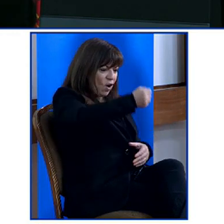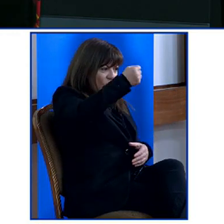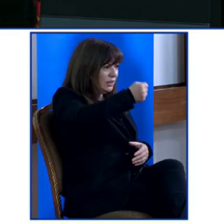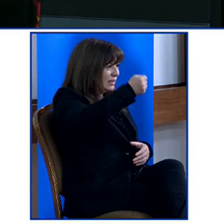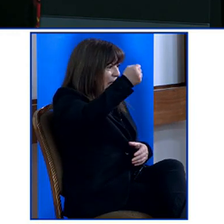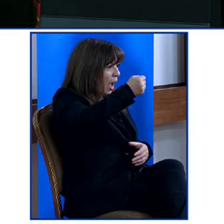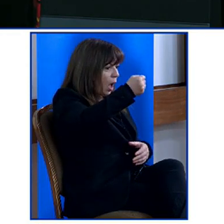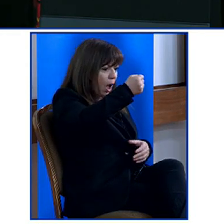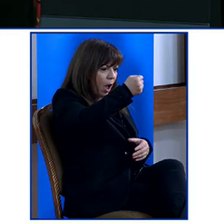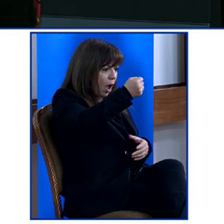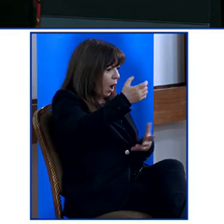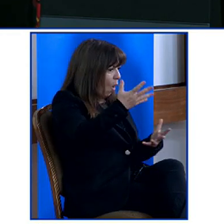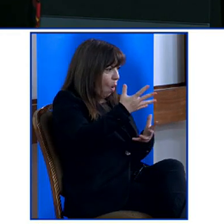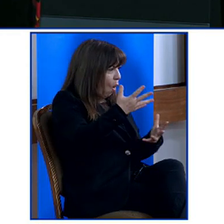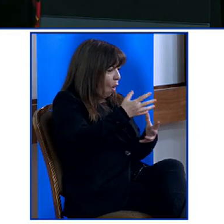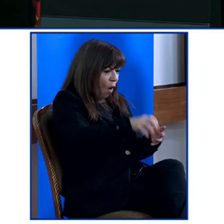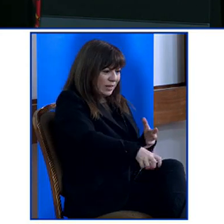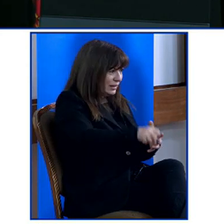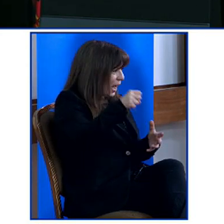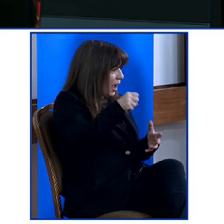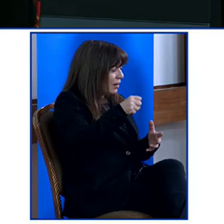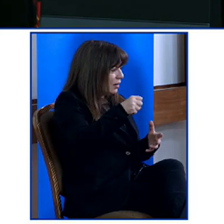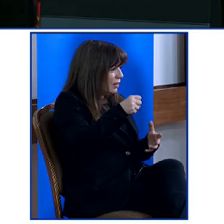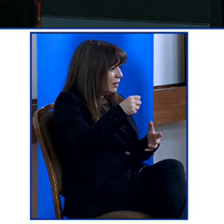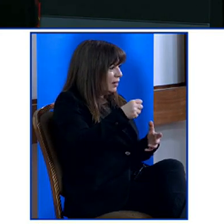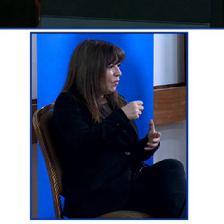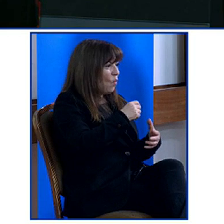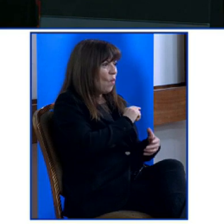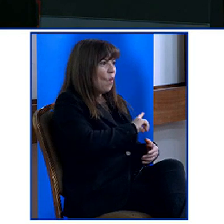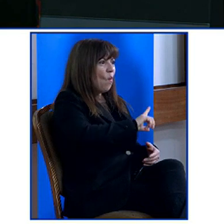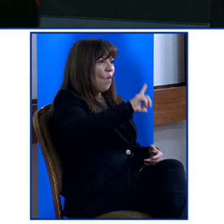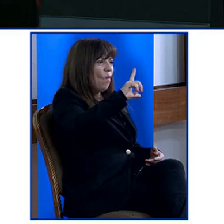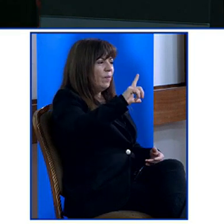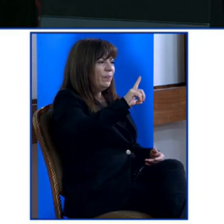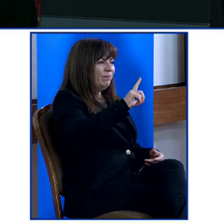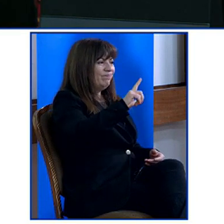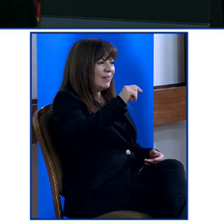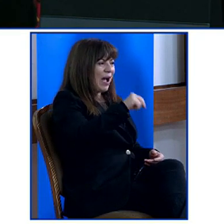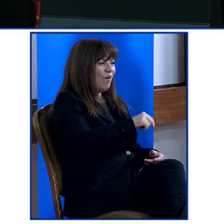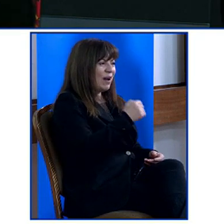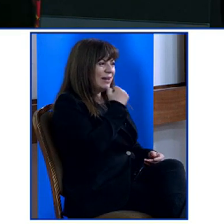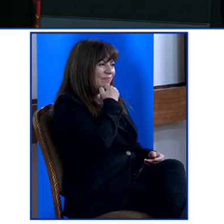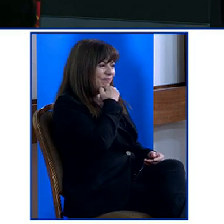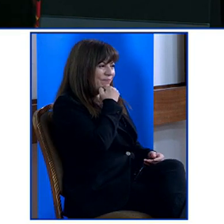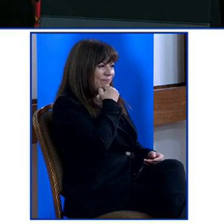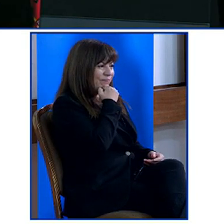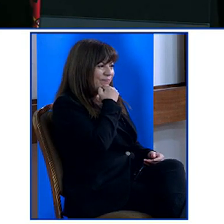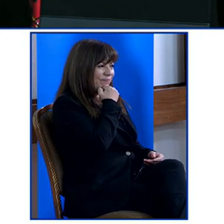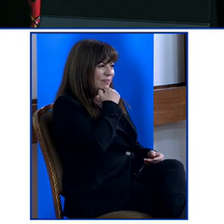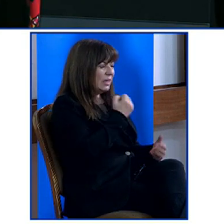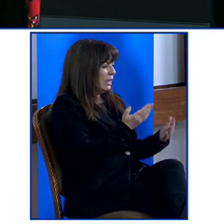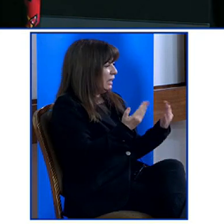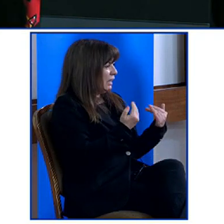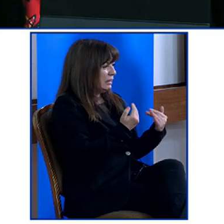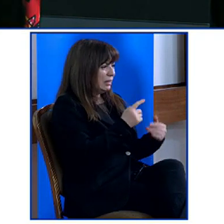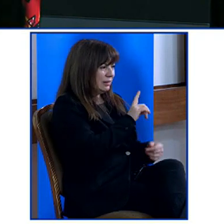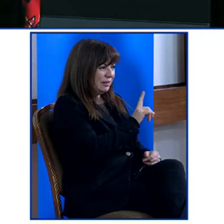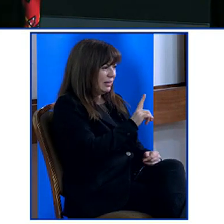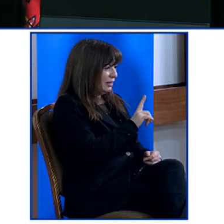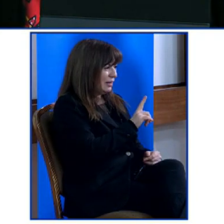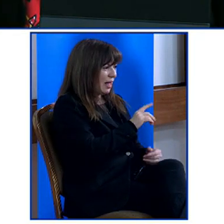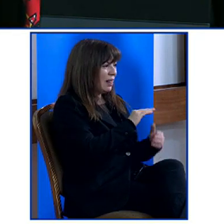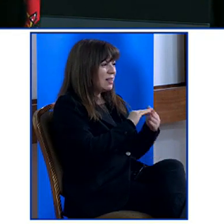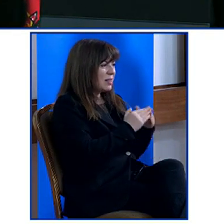we should look at it with horror. Every time we do that, unnecessarily, then we're causing damage that could be